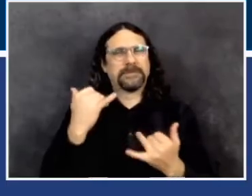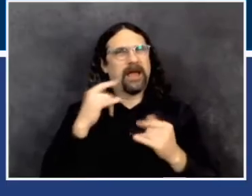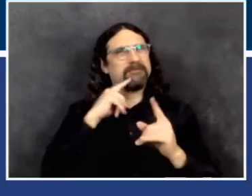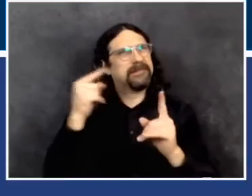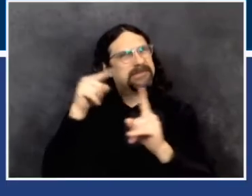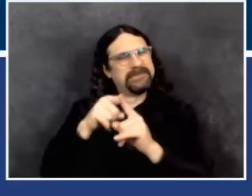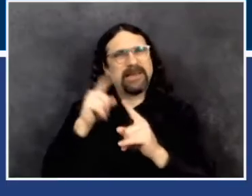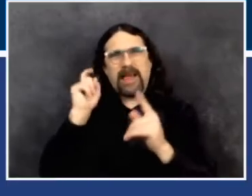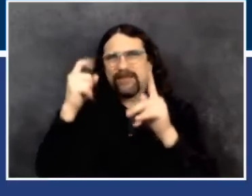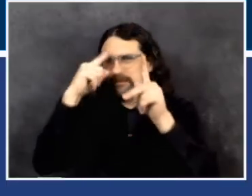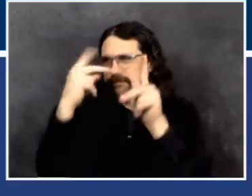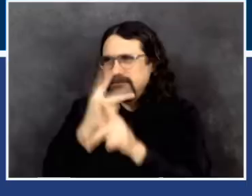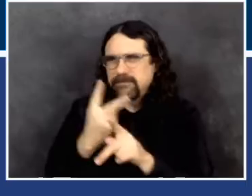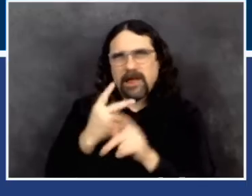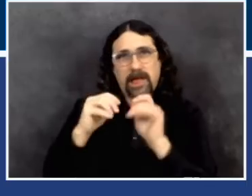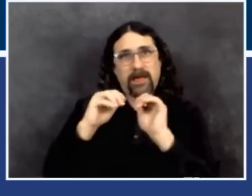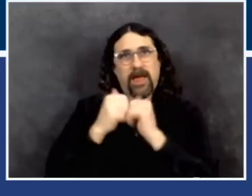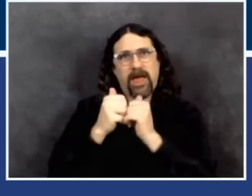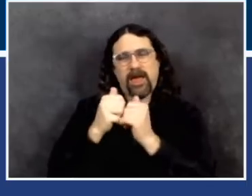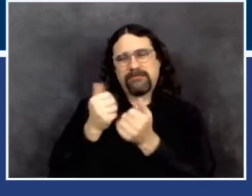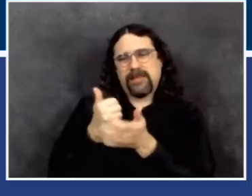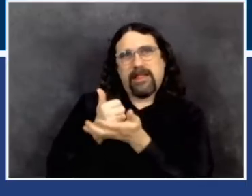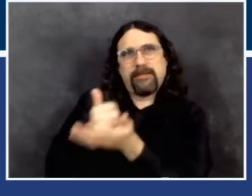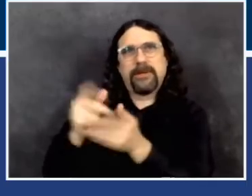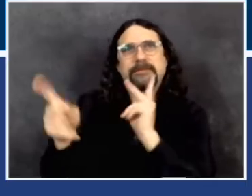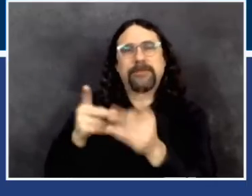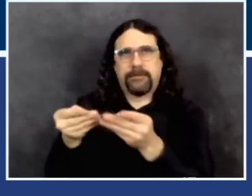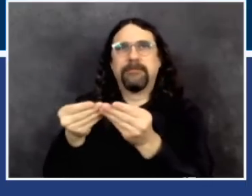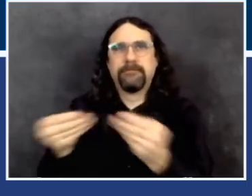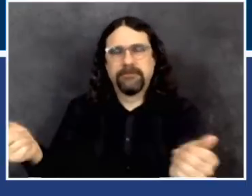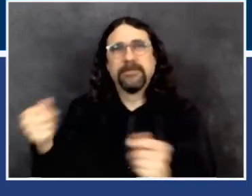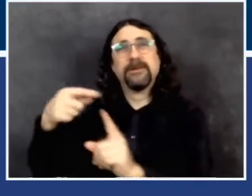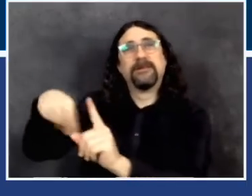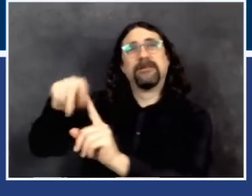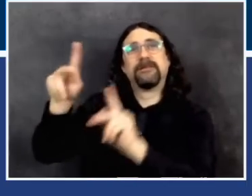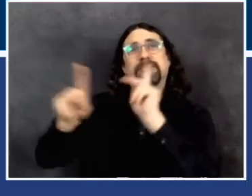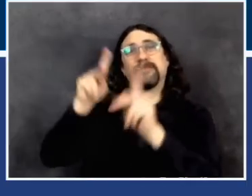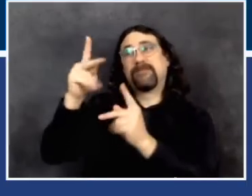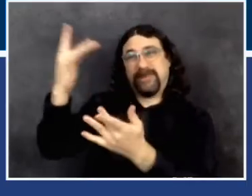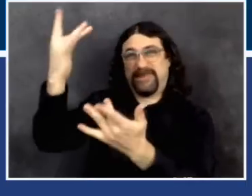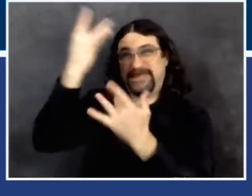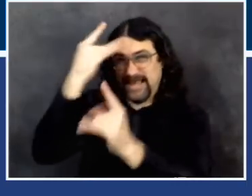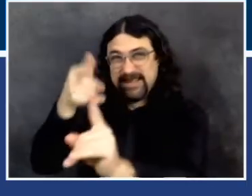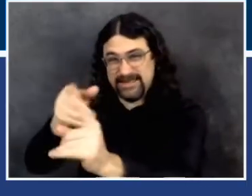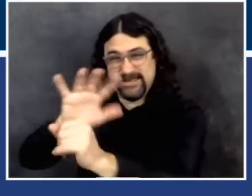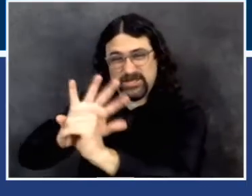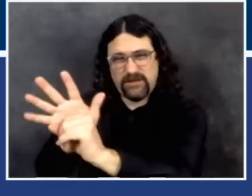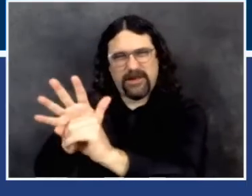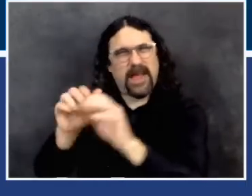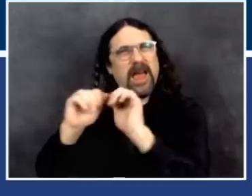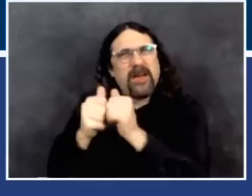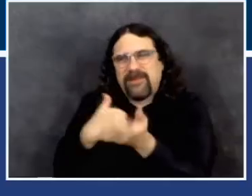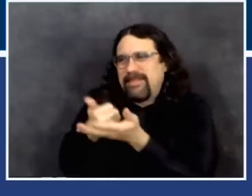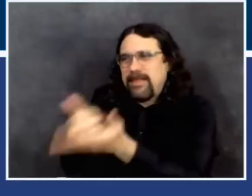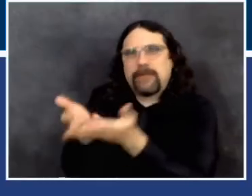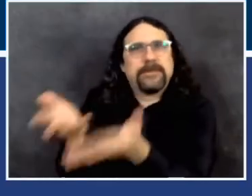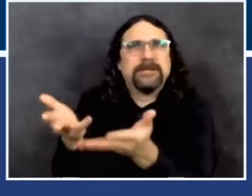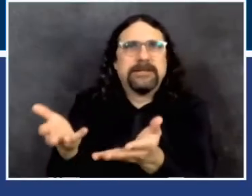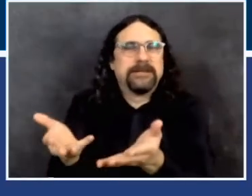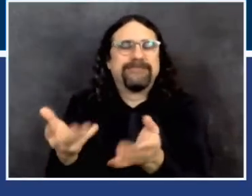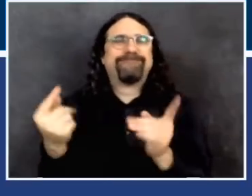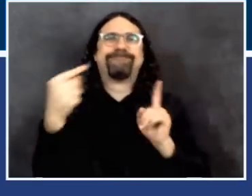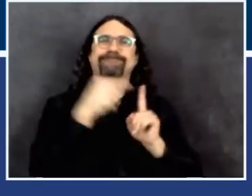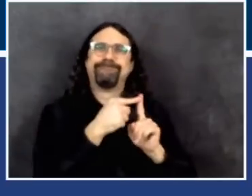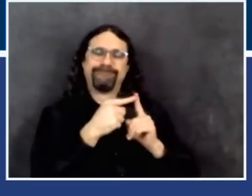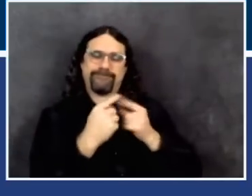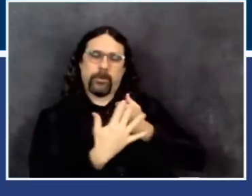need you to give blood. Your fellow New Yorkers need you, because what we're finding so far, and these are studies that are going